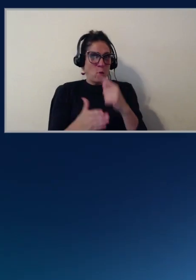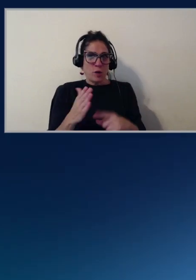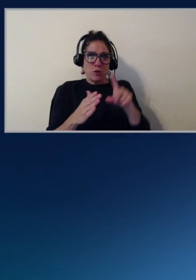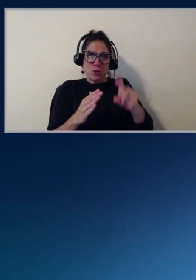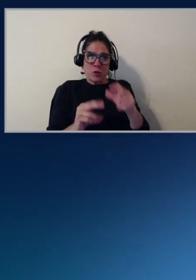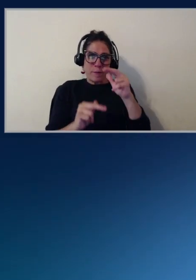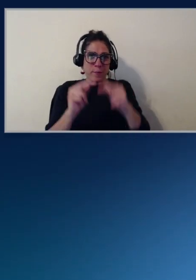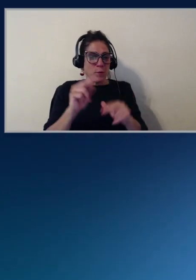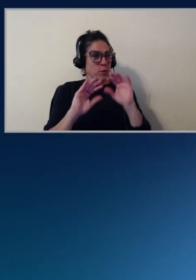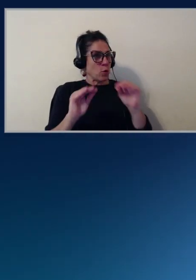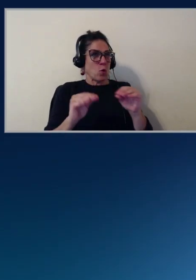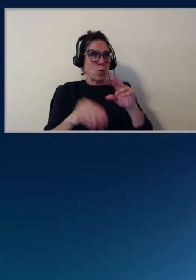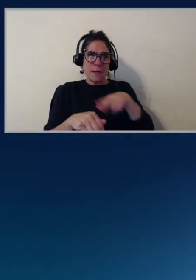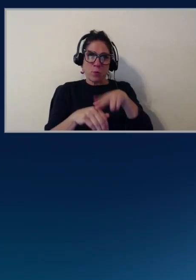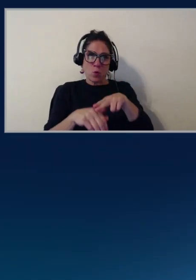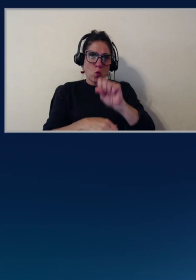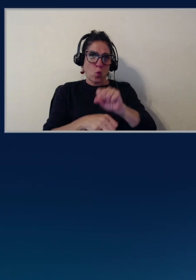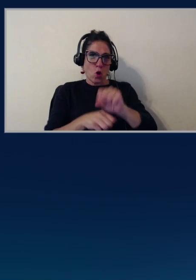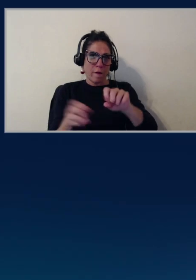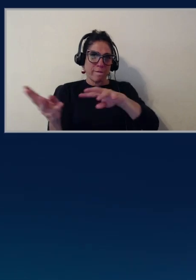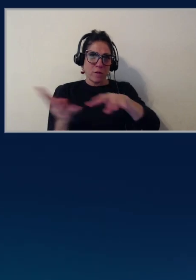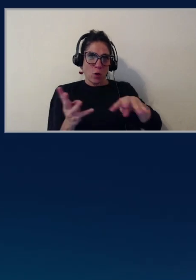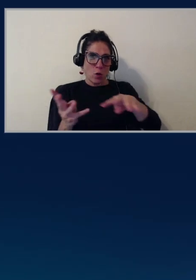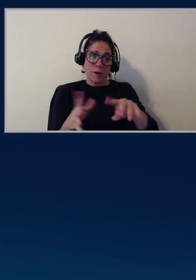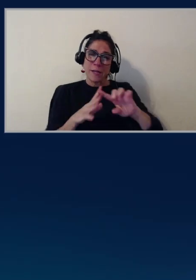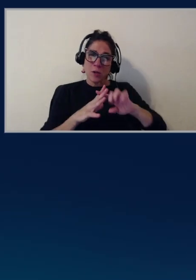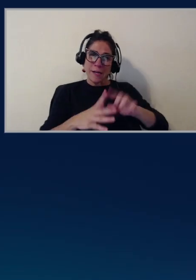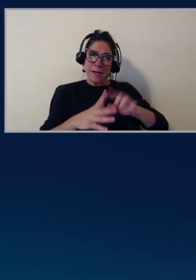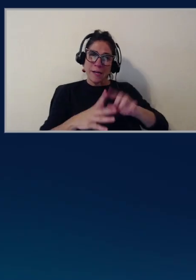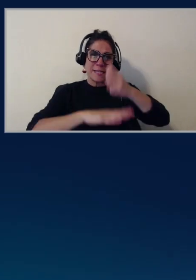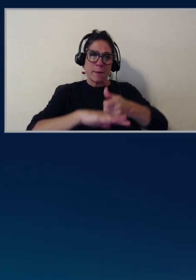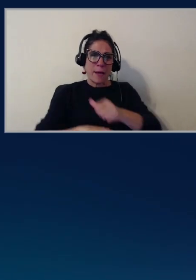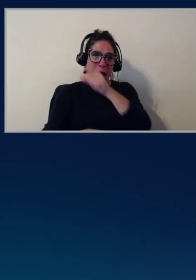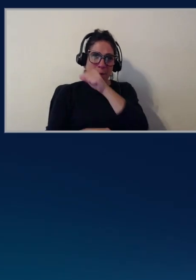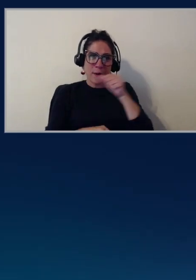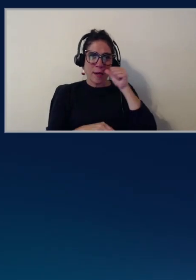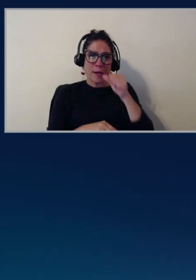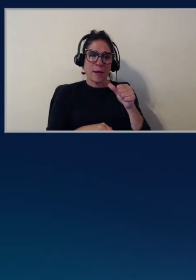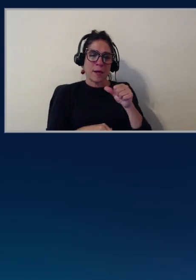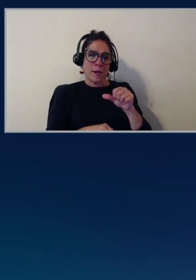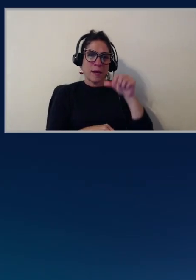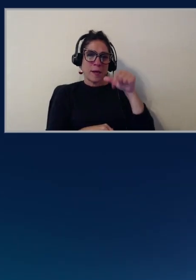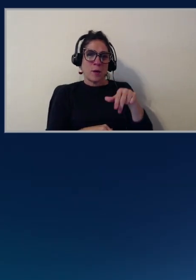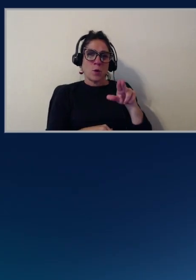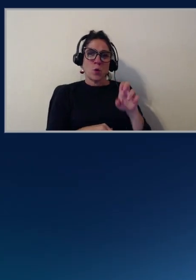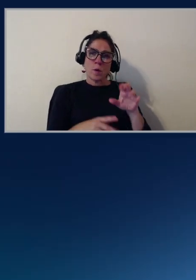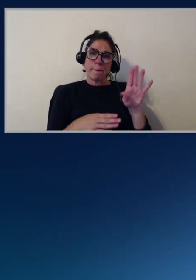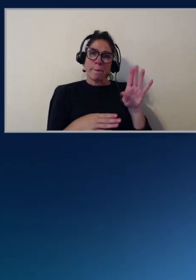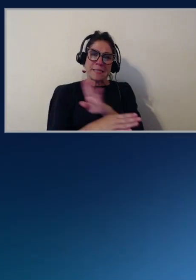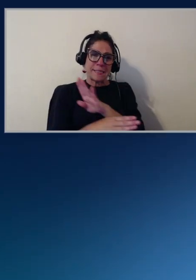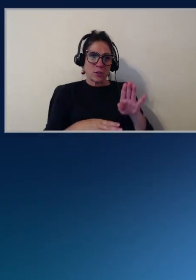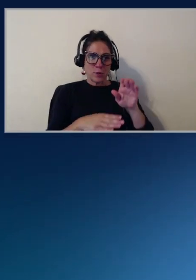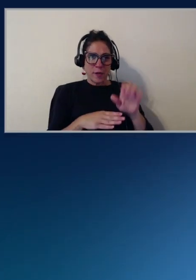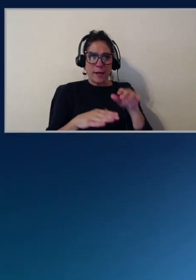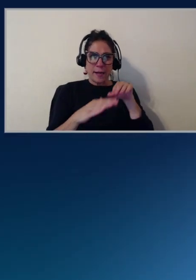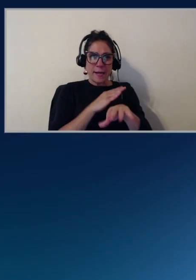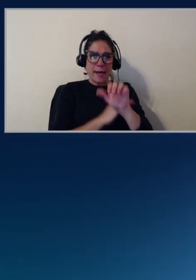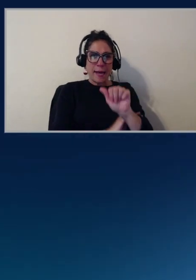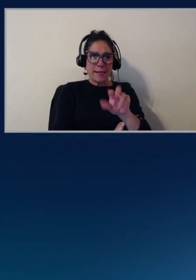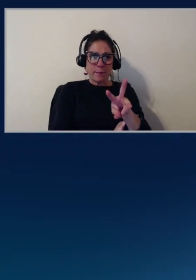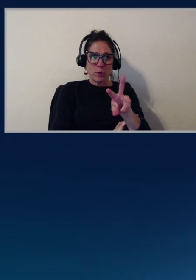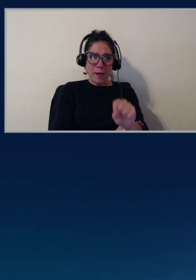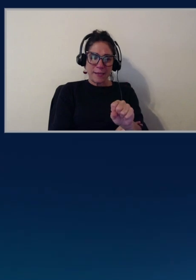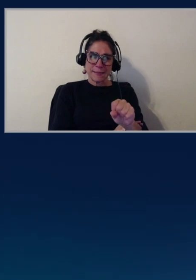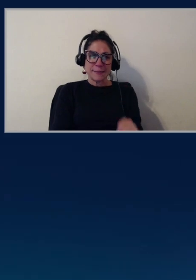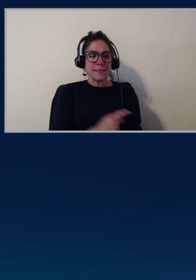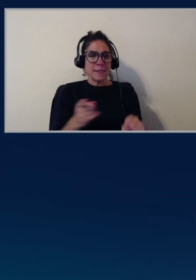workflow. But yes, to get started, get set up with your Amazon Q business instance. You can access it through your AWS console.